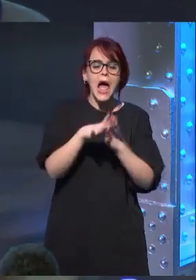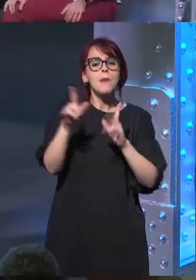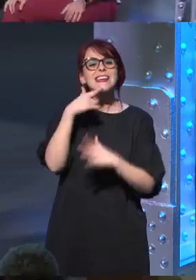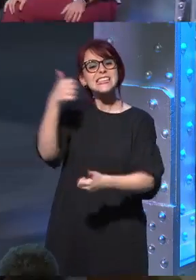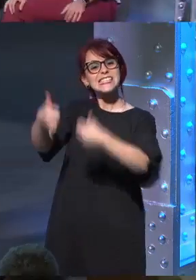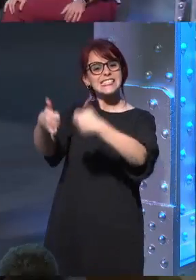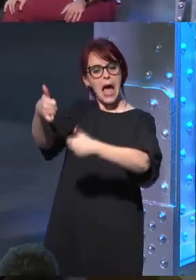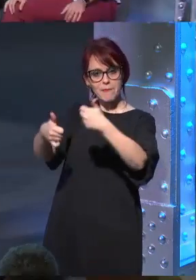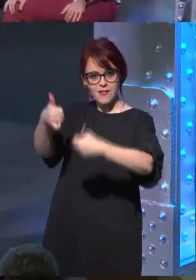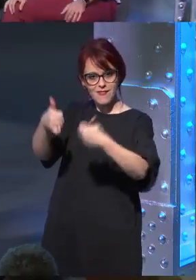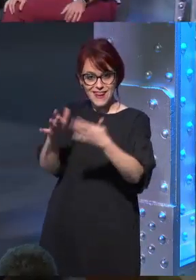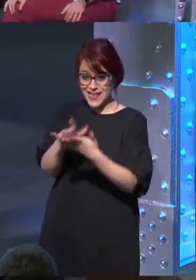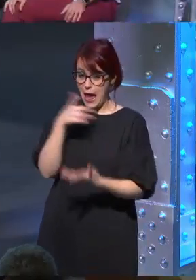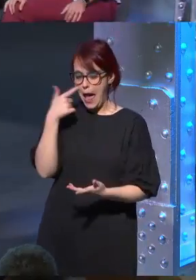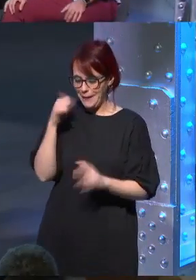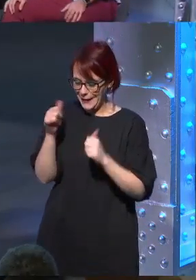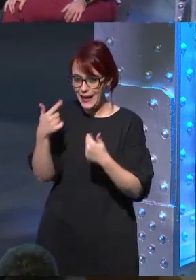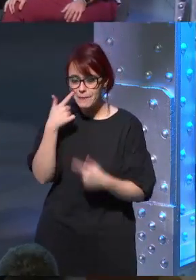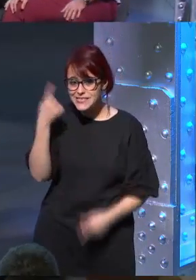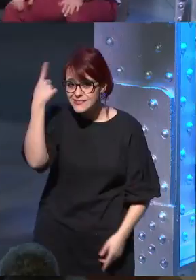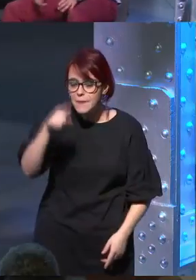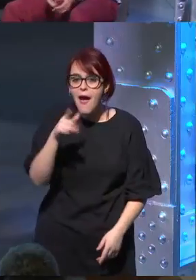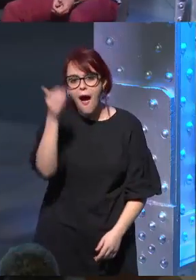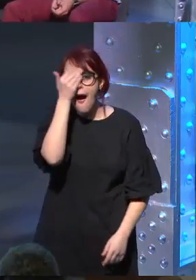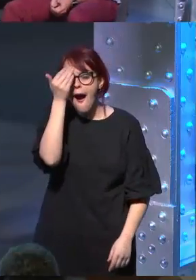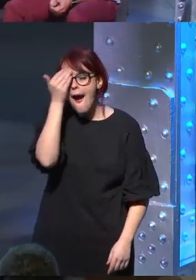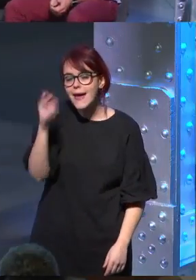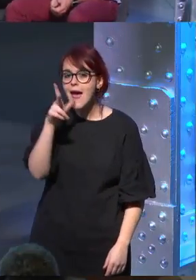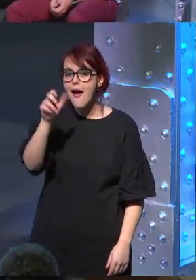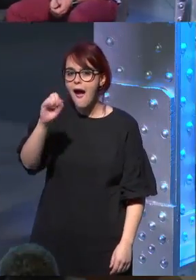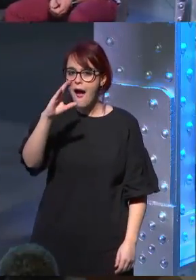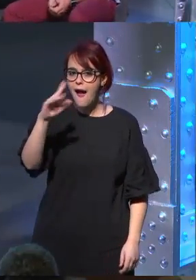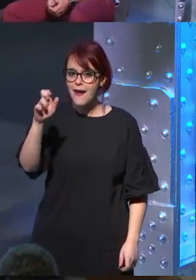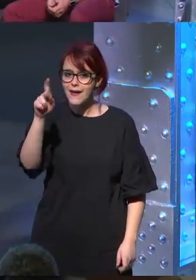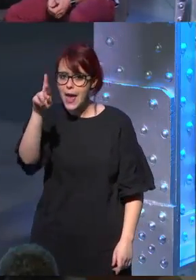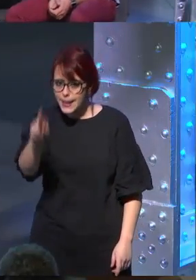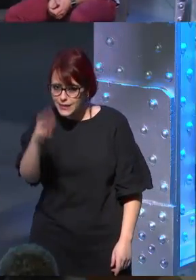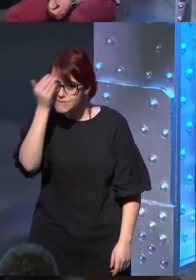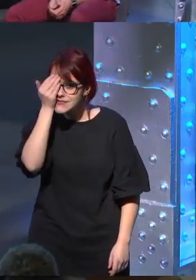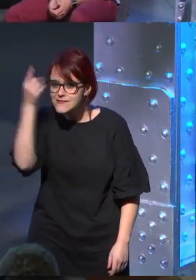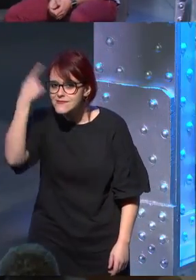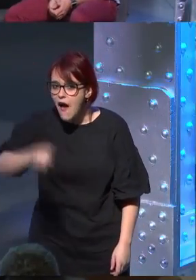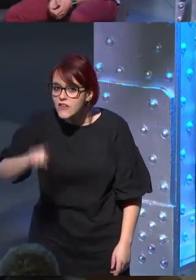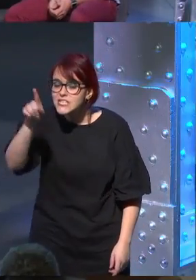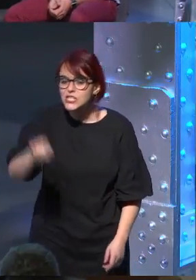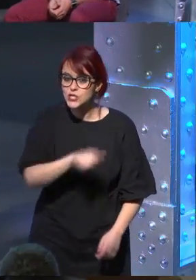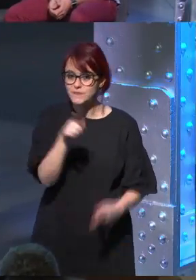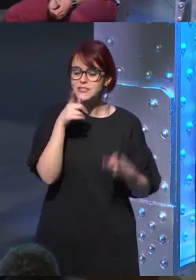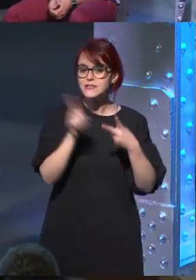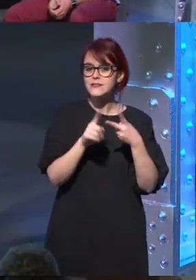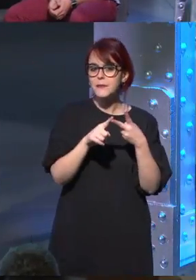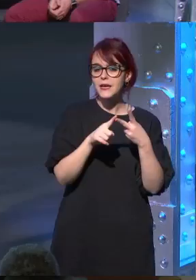safe. Okay, I'm going to make a small test, okay? Do you know what a hacker is? Yes? Yeah, do